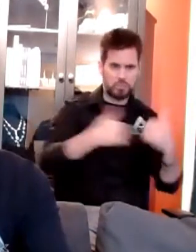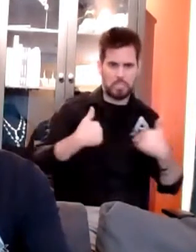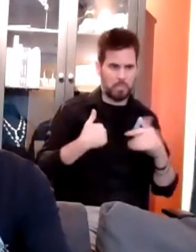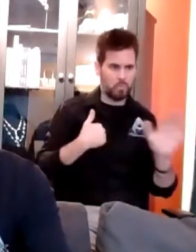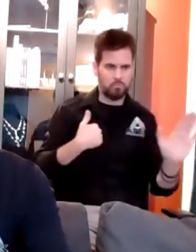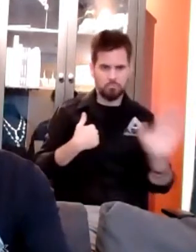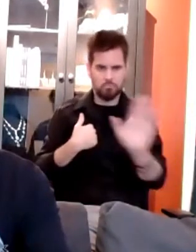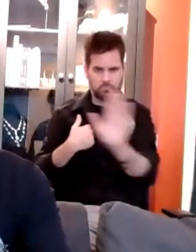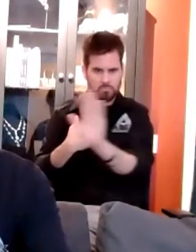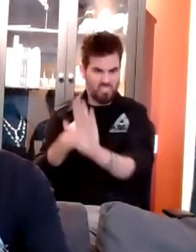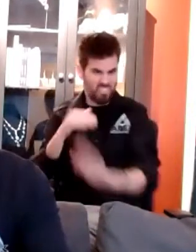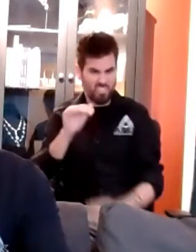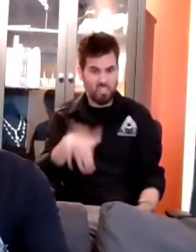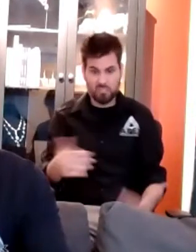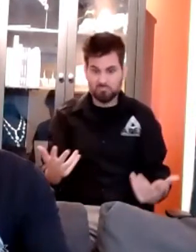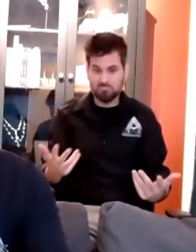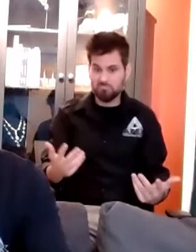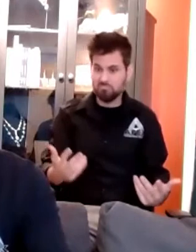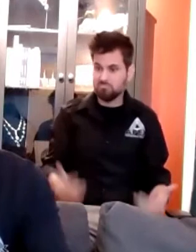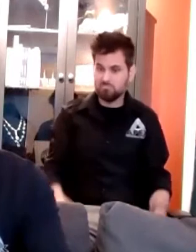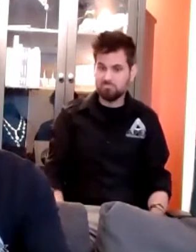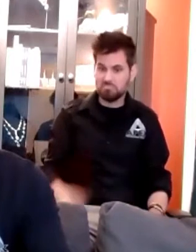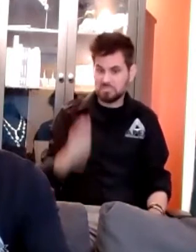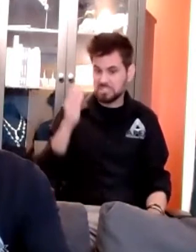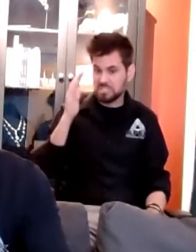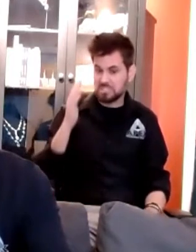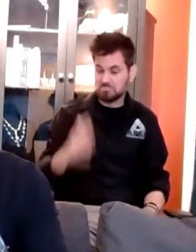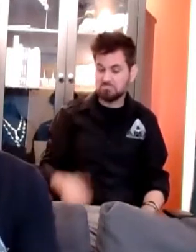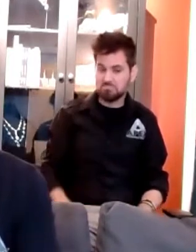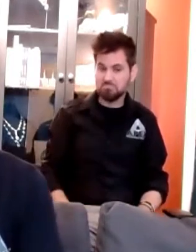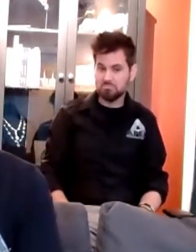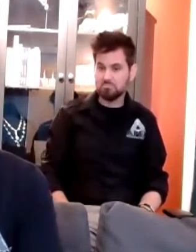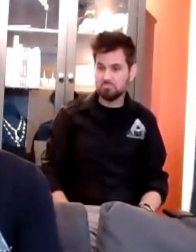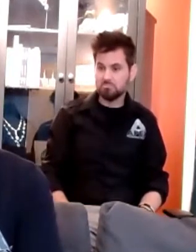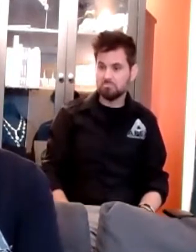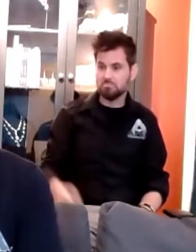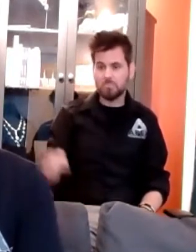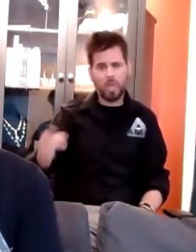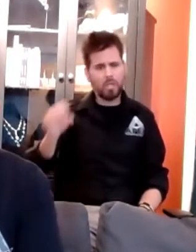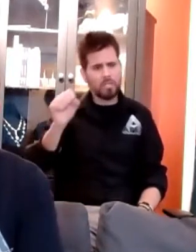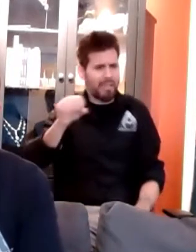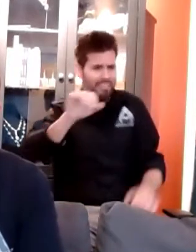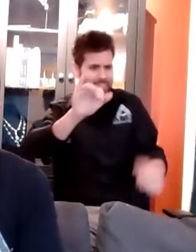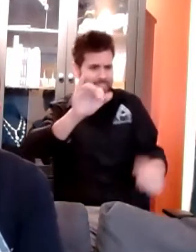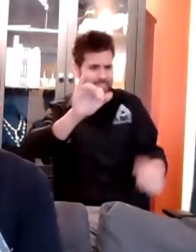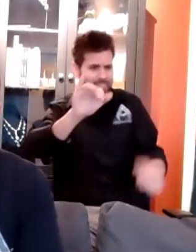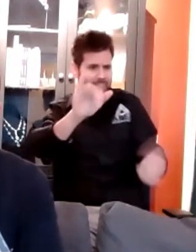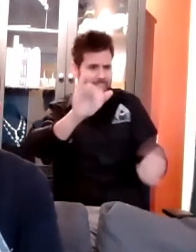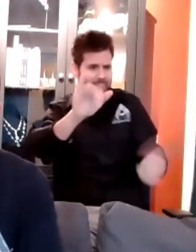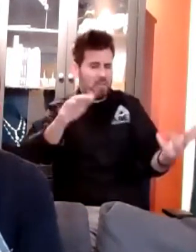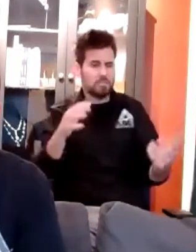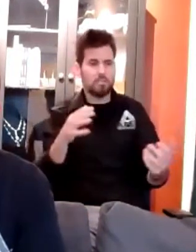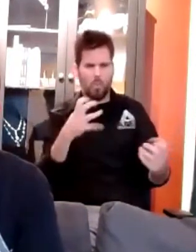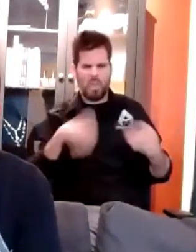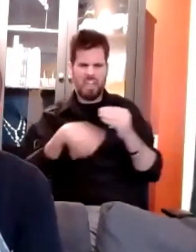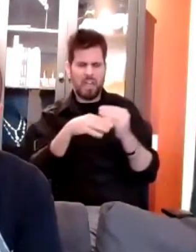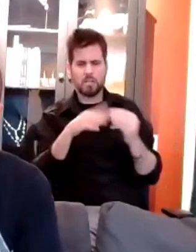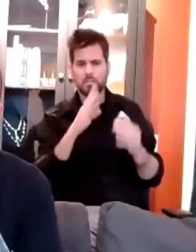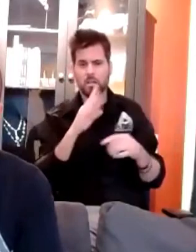discernment and seeing what's going on with your own dog or wolf dog. Yes? Yeah, I mean, Yeah. I'd like to talk a little bit